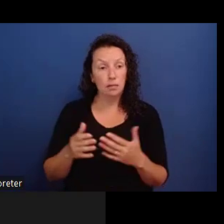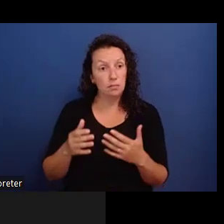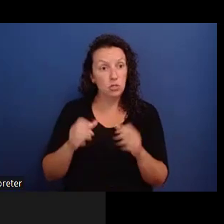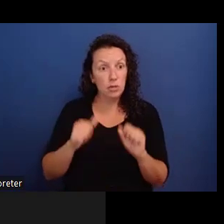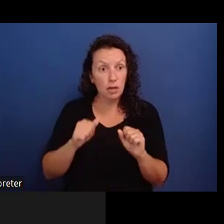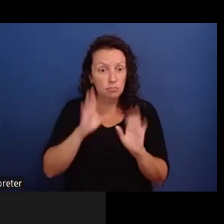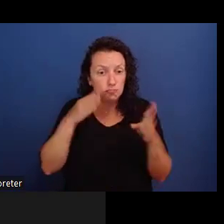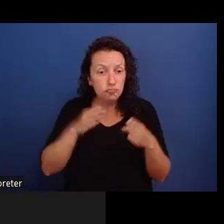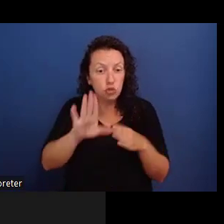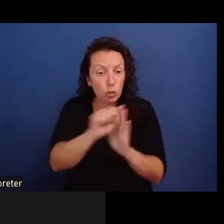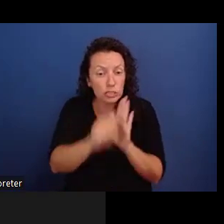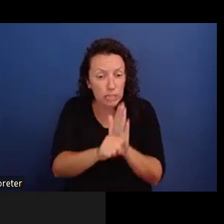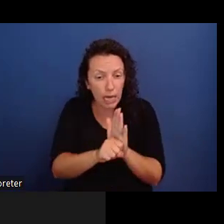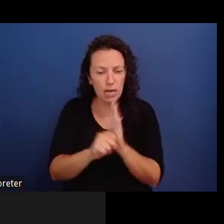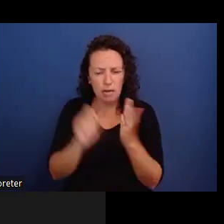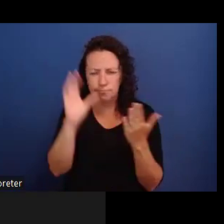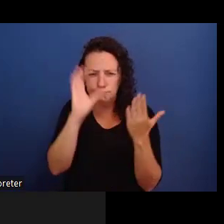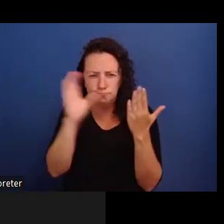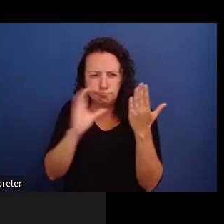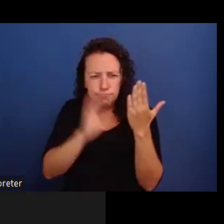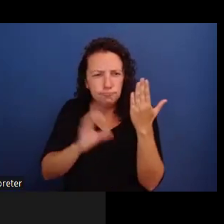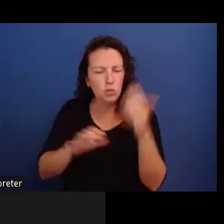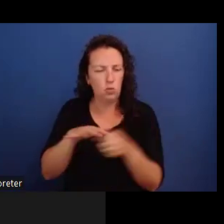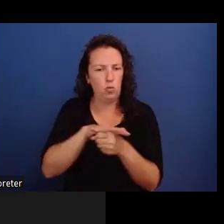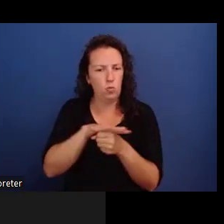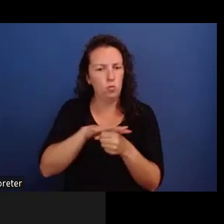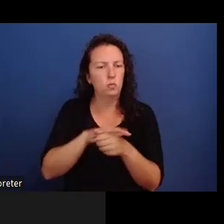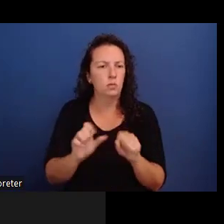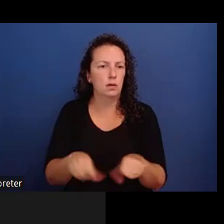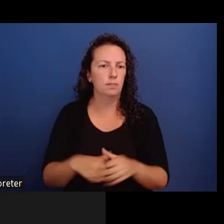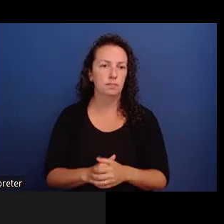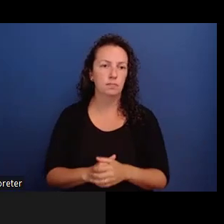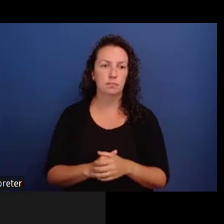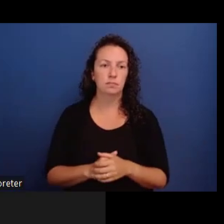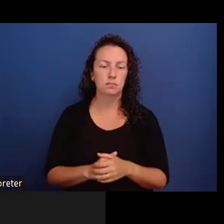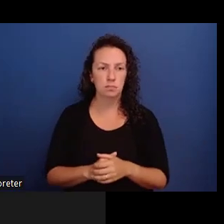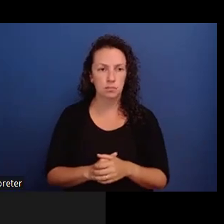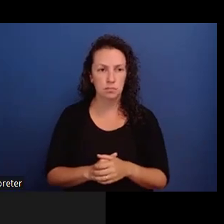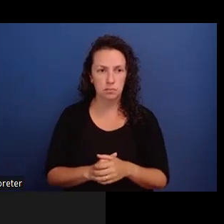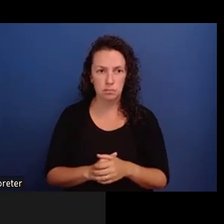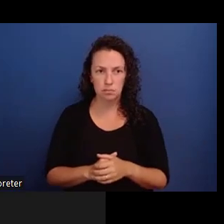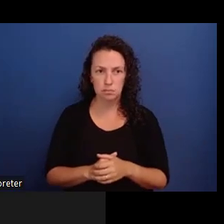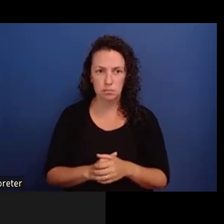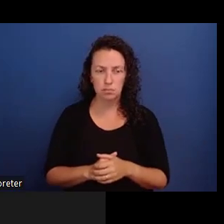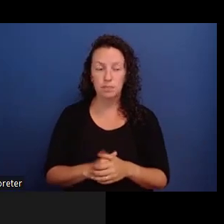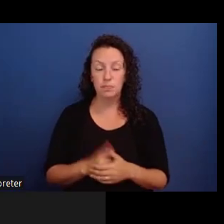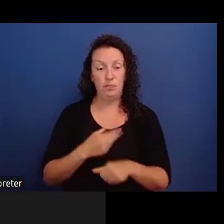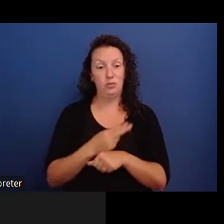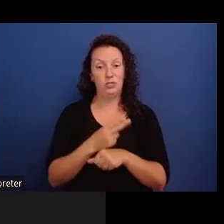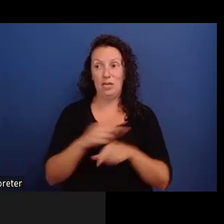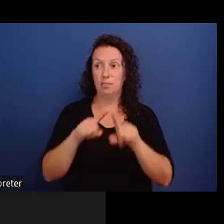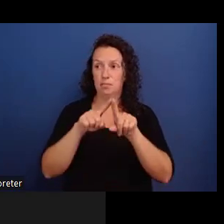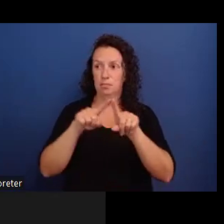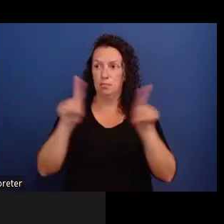that information. I got to tell you, I found that a little kludgy using my screen reader,